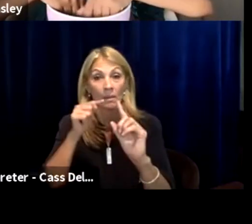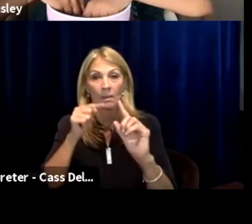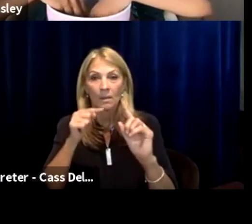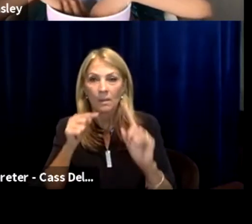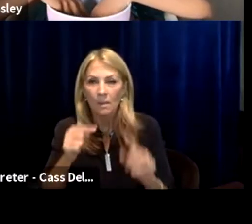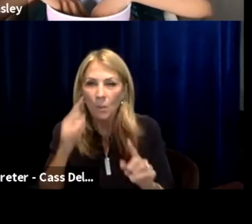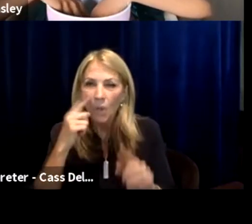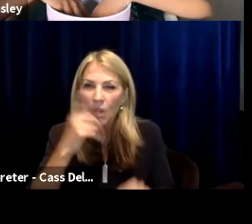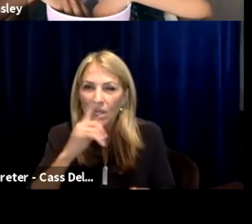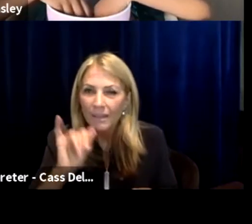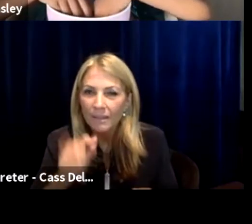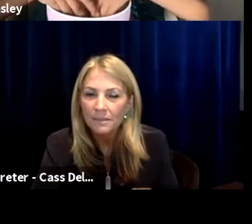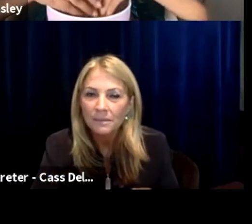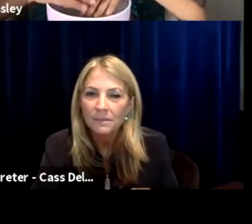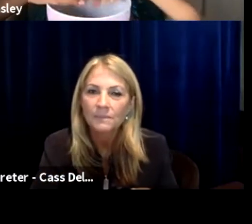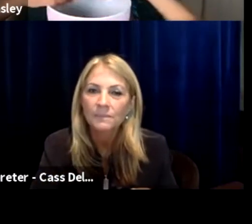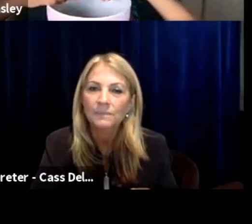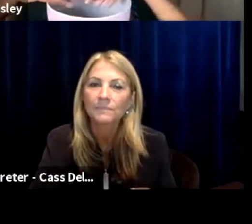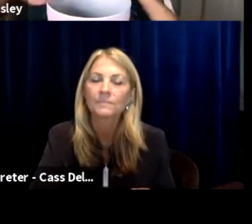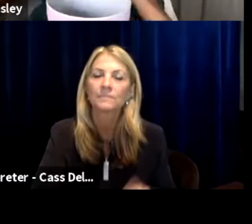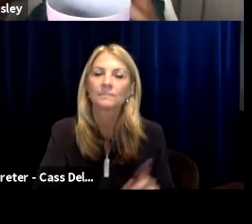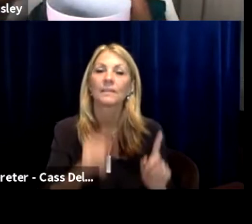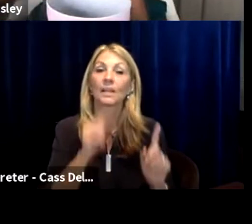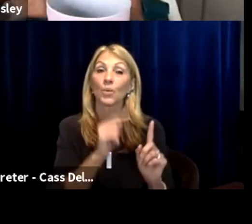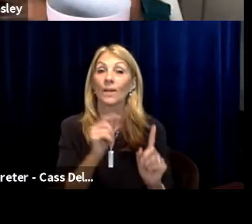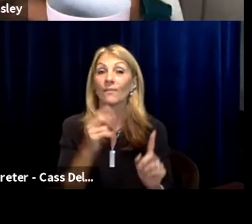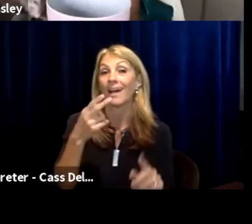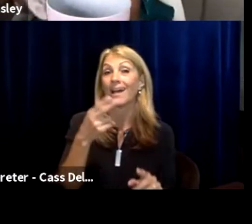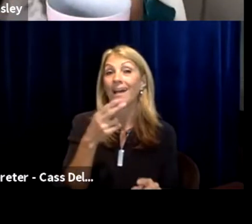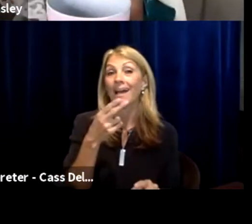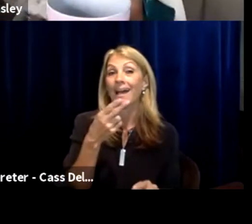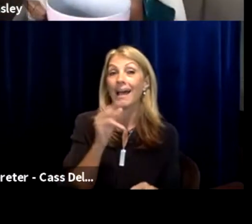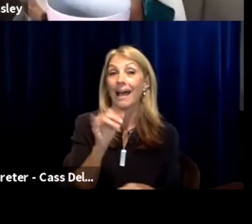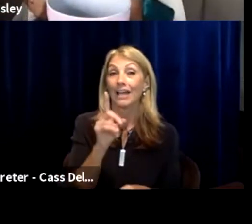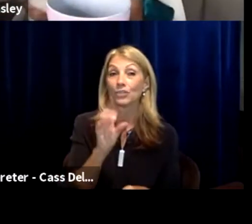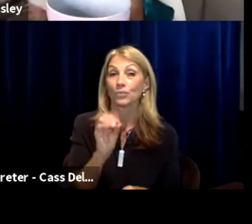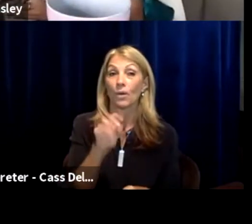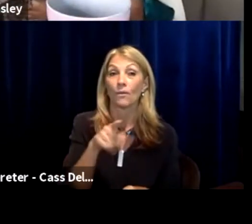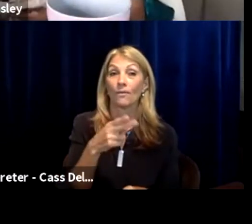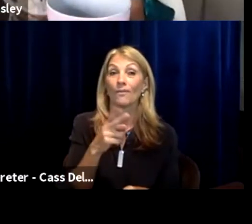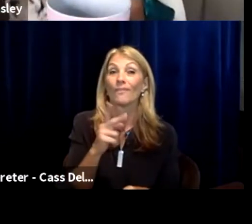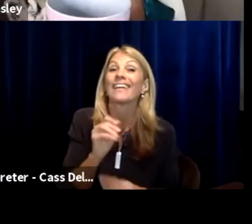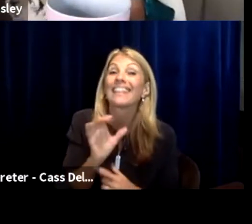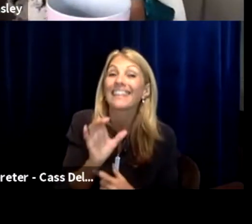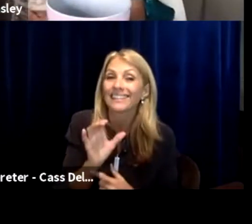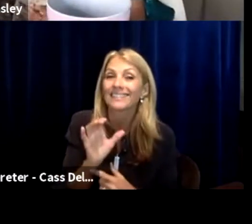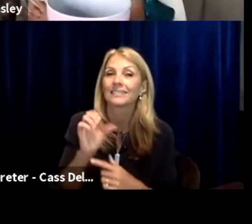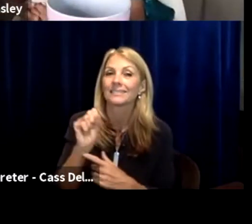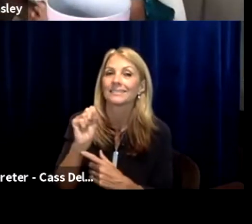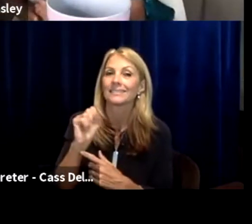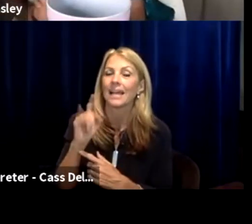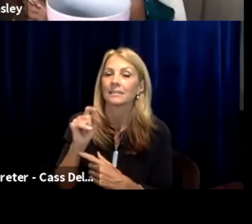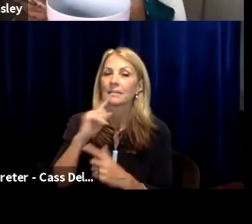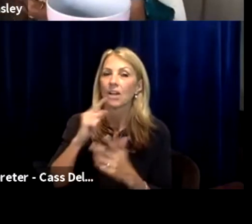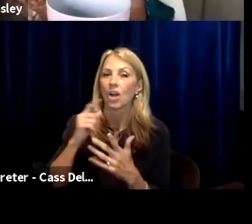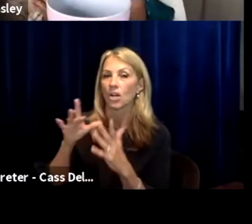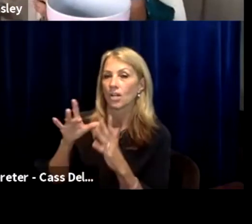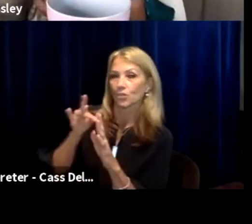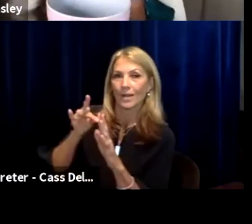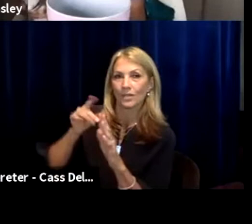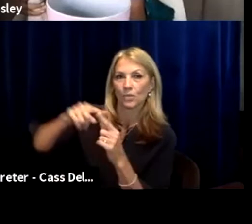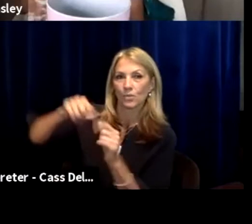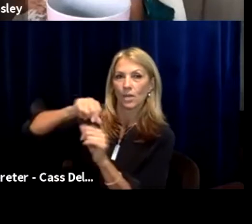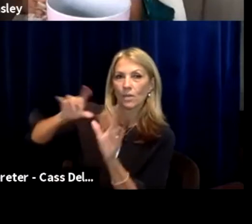like. You're going to have hydrophilic sides that are attracted to each other. And then when they hit each